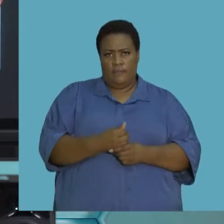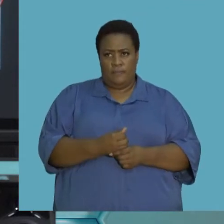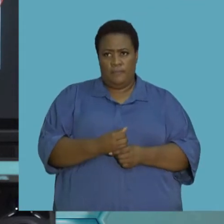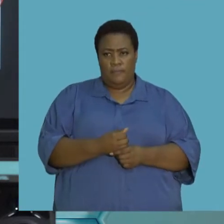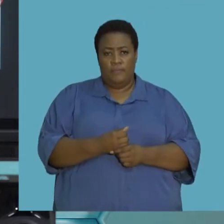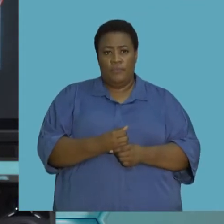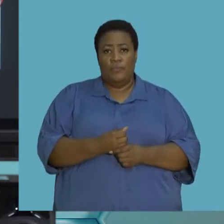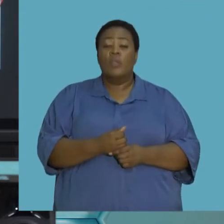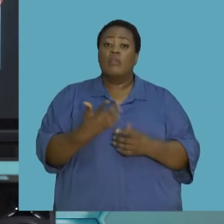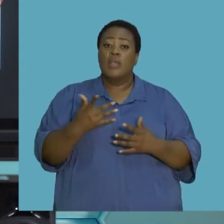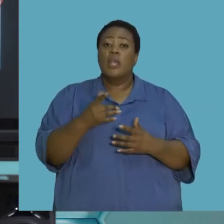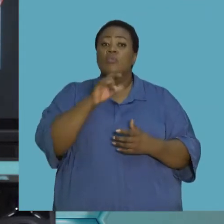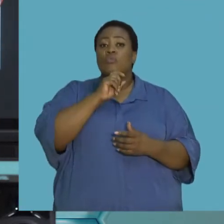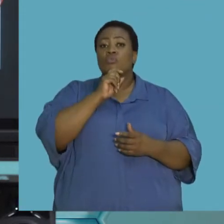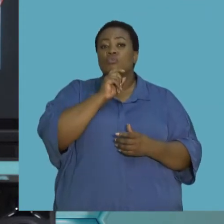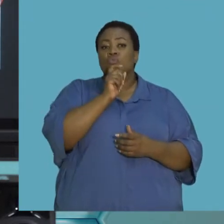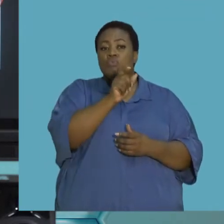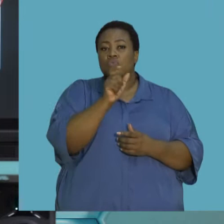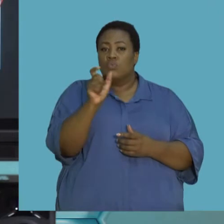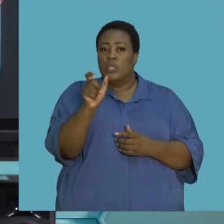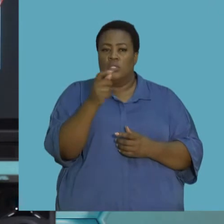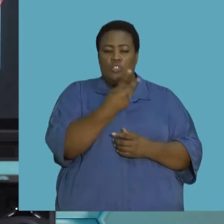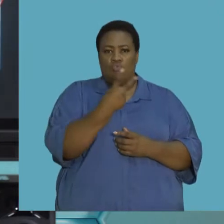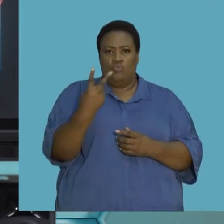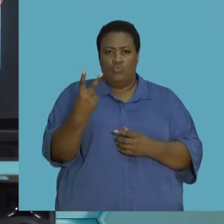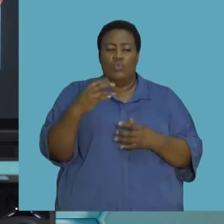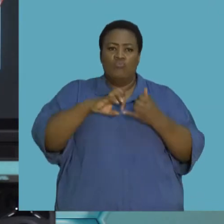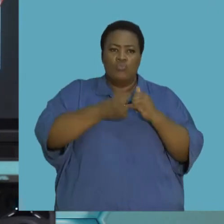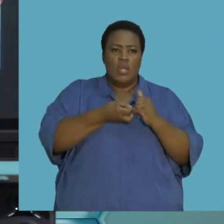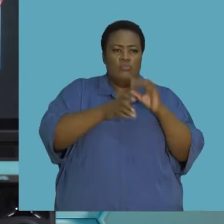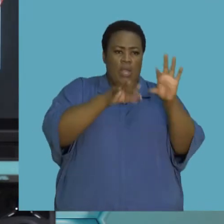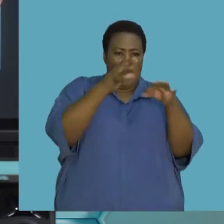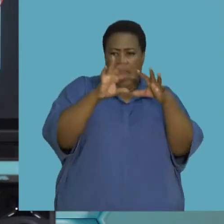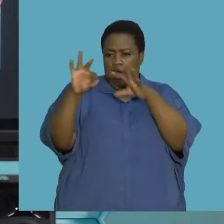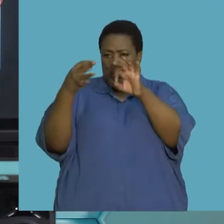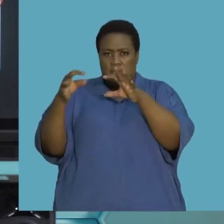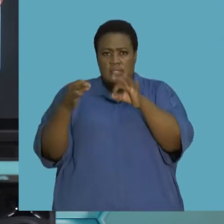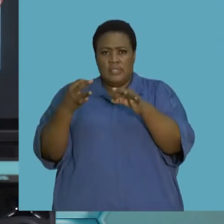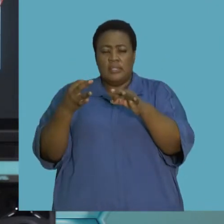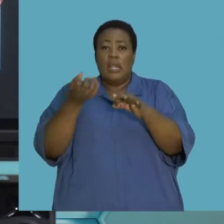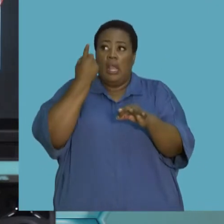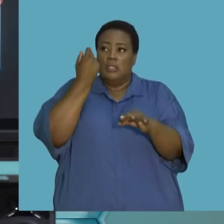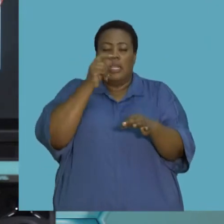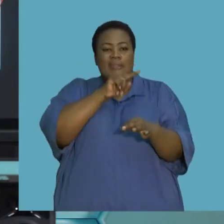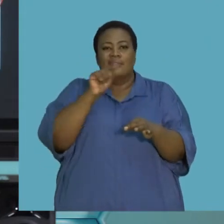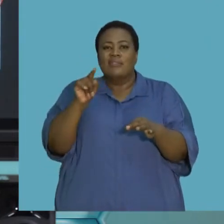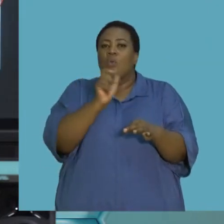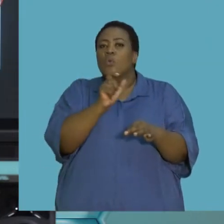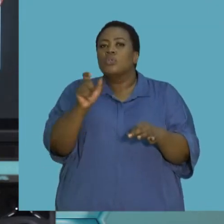valid results. Two terms that we're going to refer to later on and try and analyze and understand what these terms